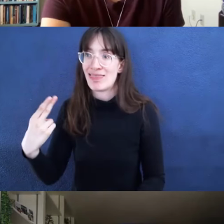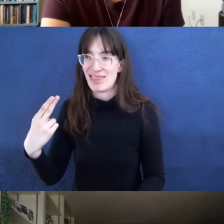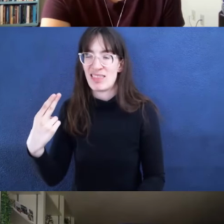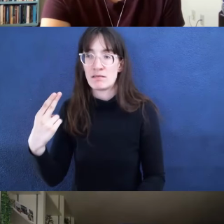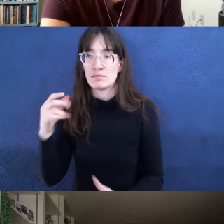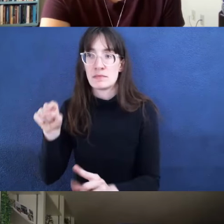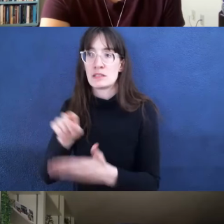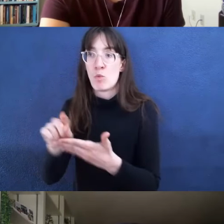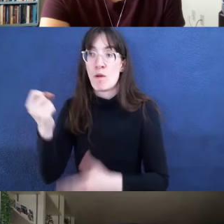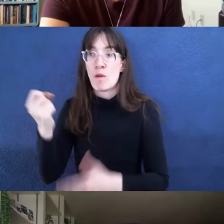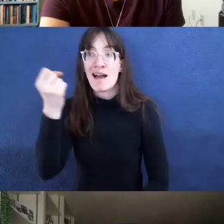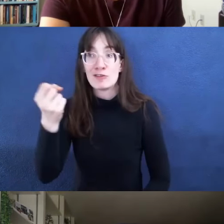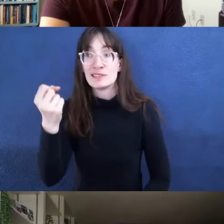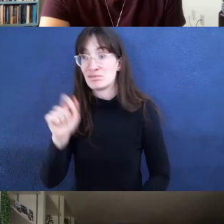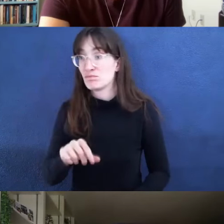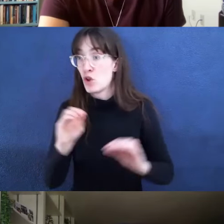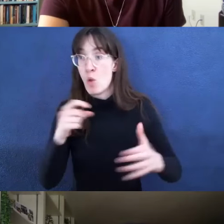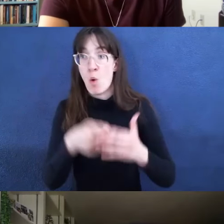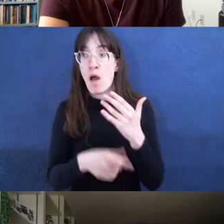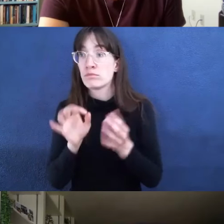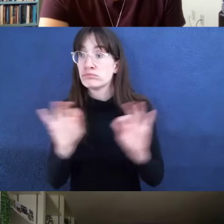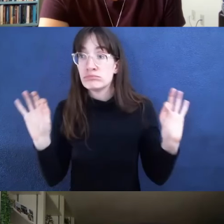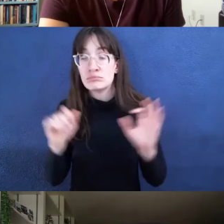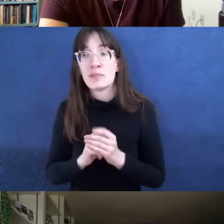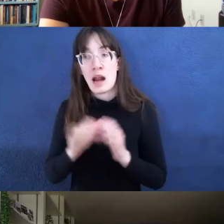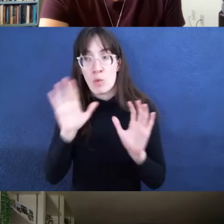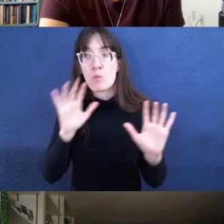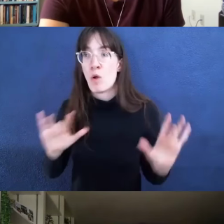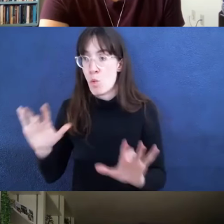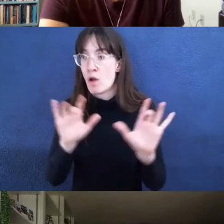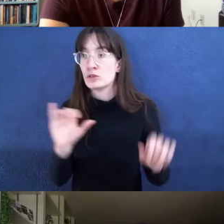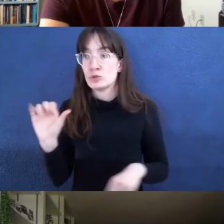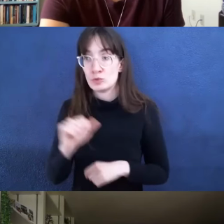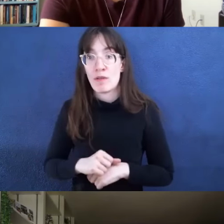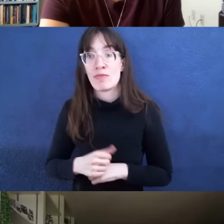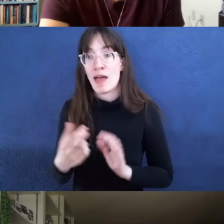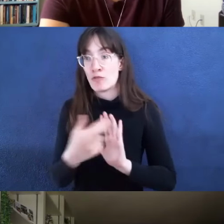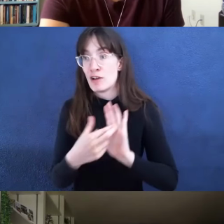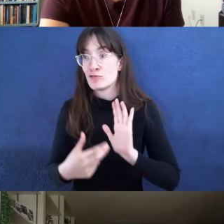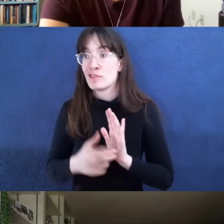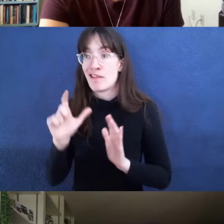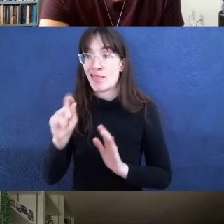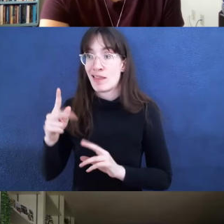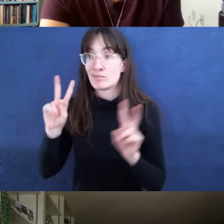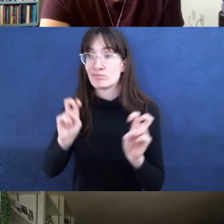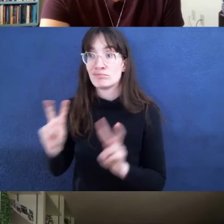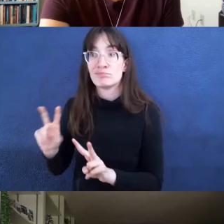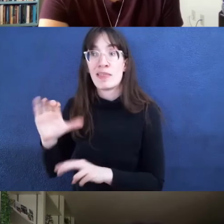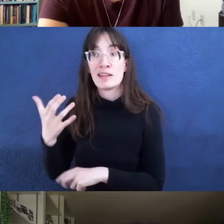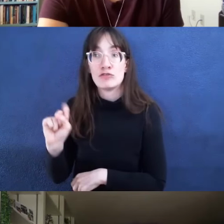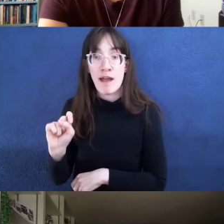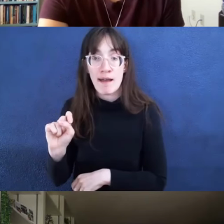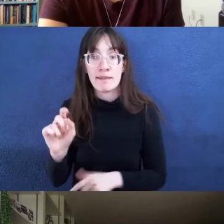It's free, and that will be recorded as well. So I put the registration link in the chat, and then we'll have